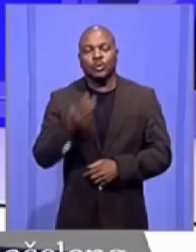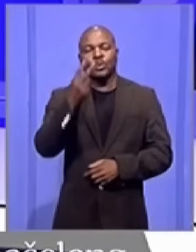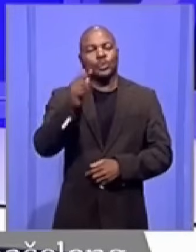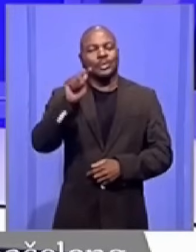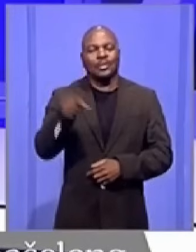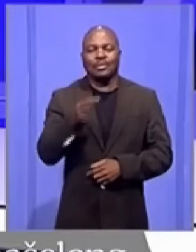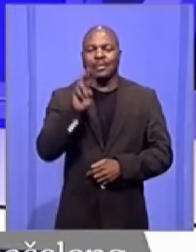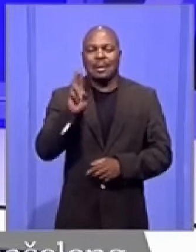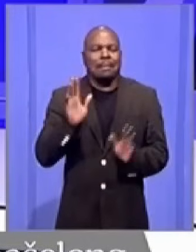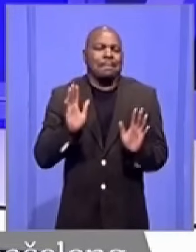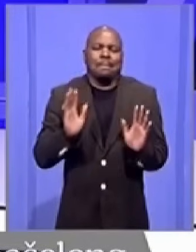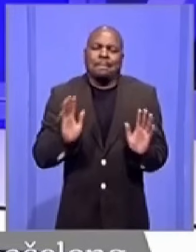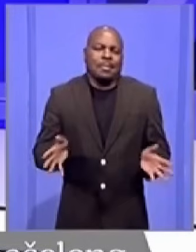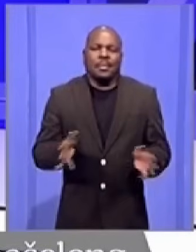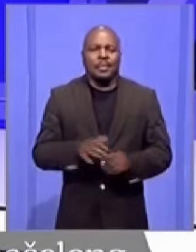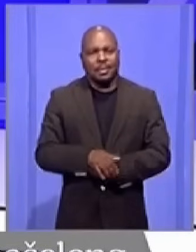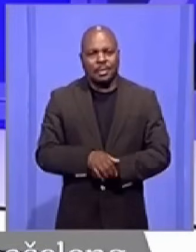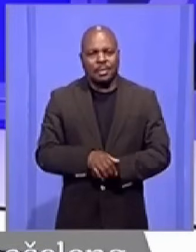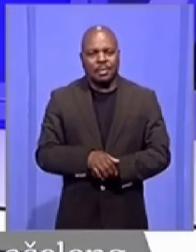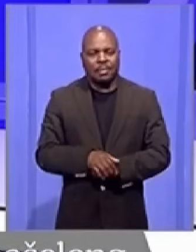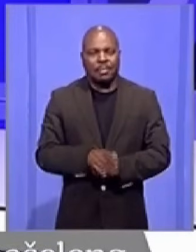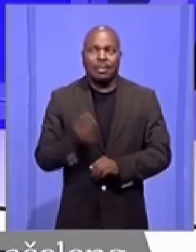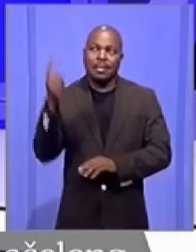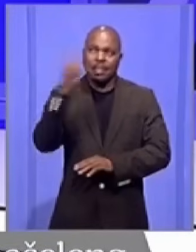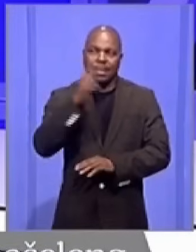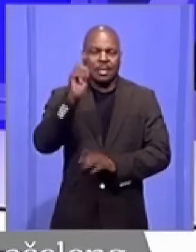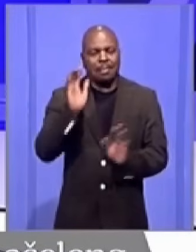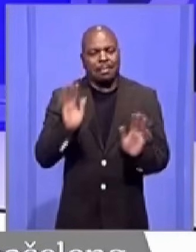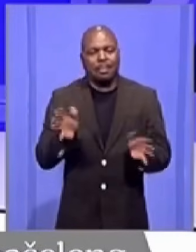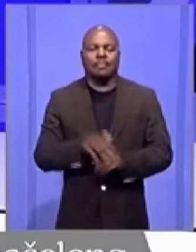go balelwa go dikete tse pedi fela ka letšatši